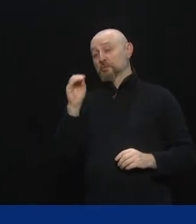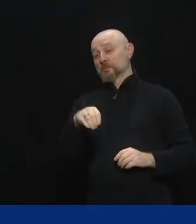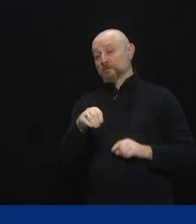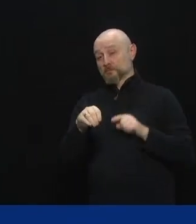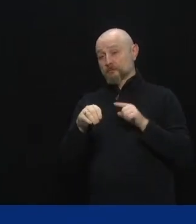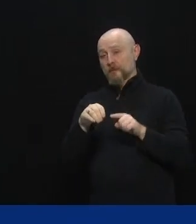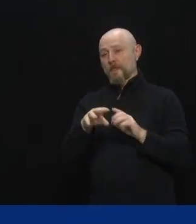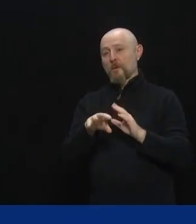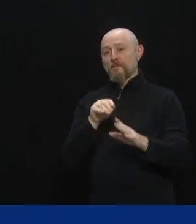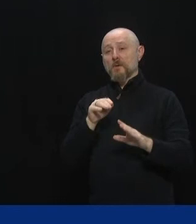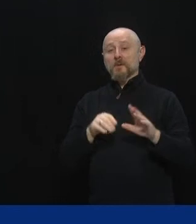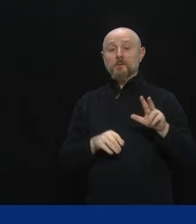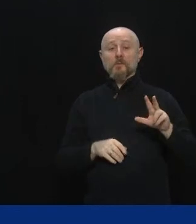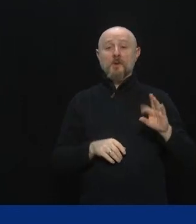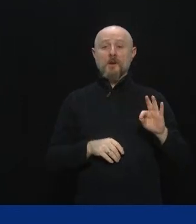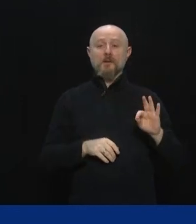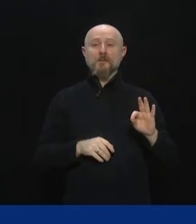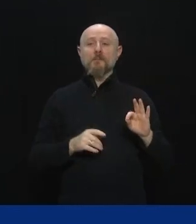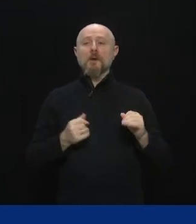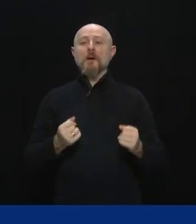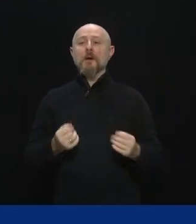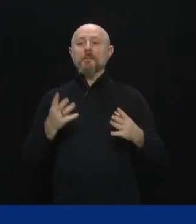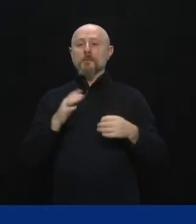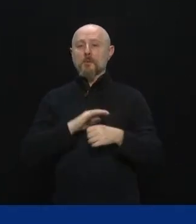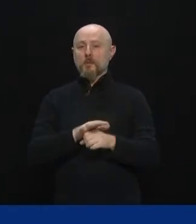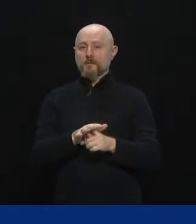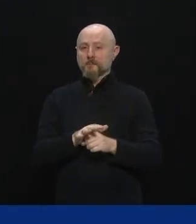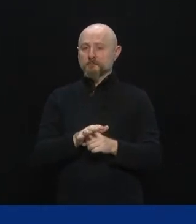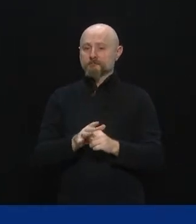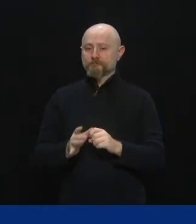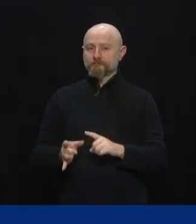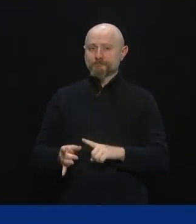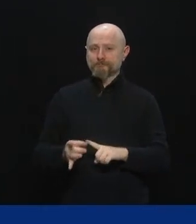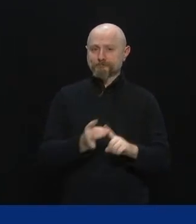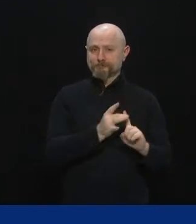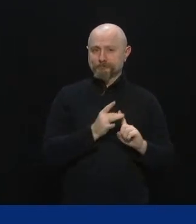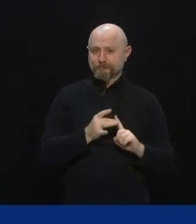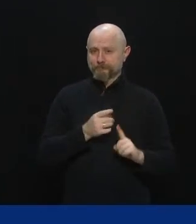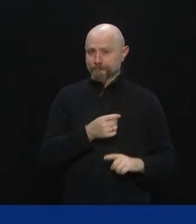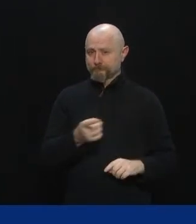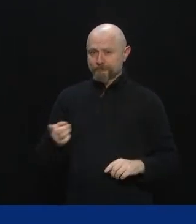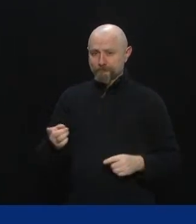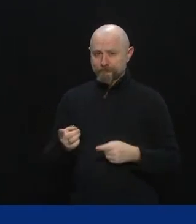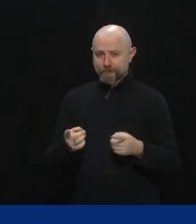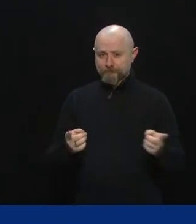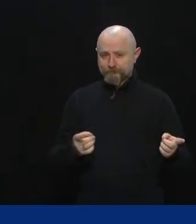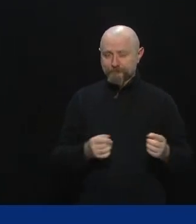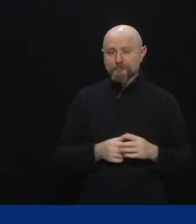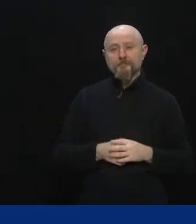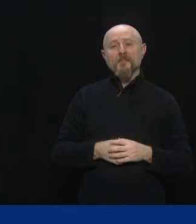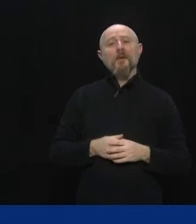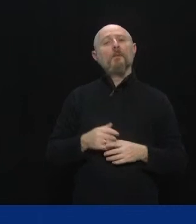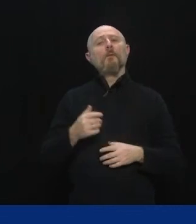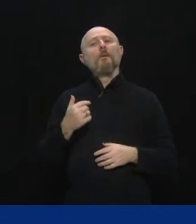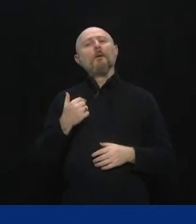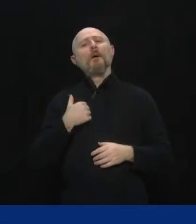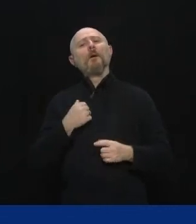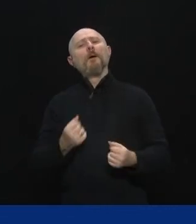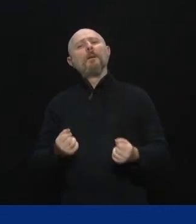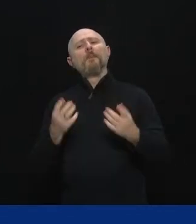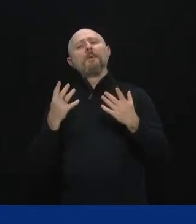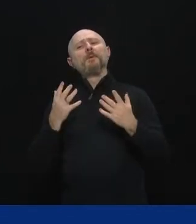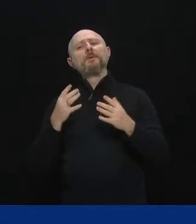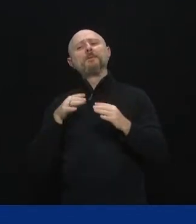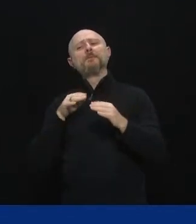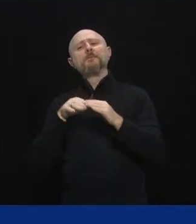of COVID cases in the hospital, people hospitalized for COVID. So while the hospitalizations have remained steady, which means we can handle the